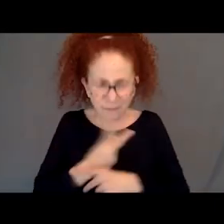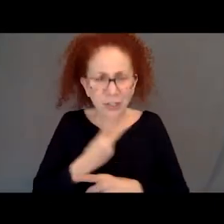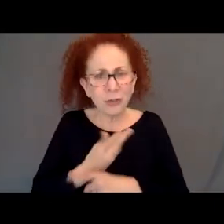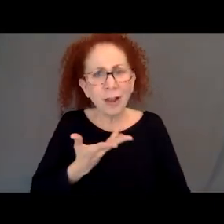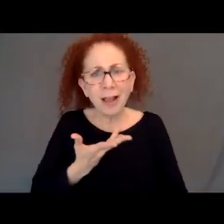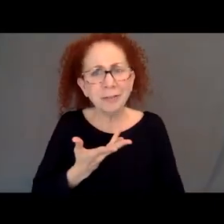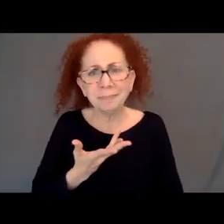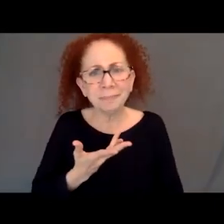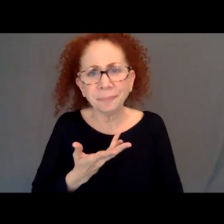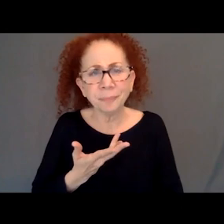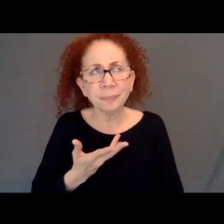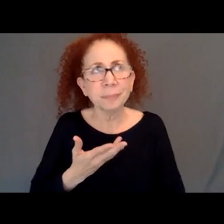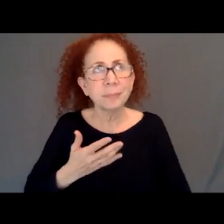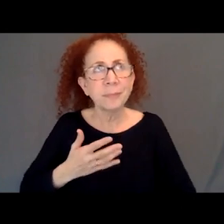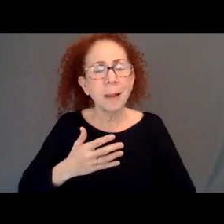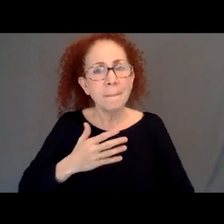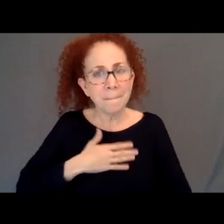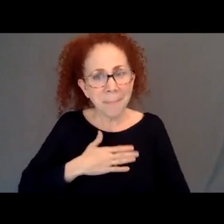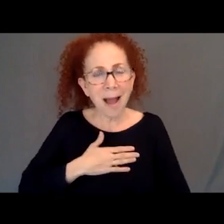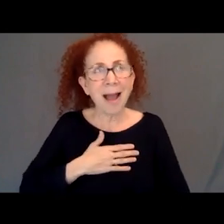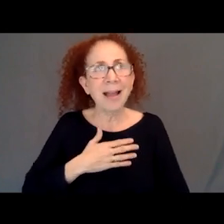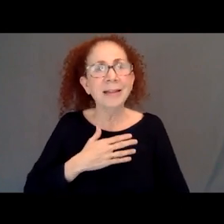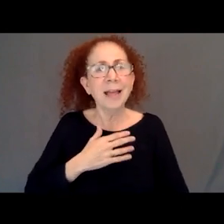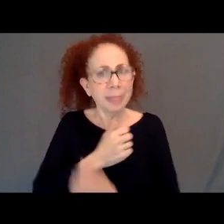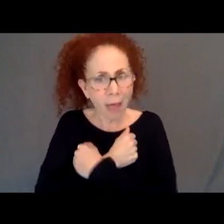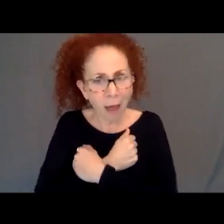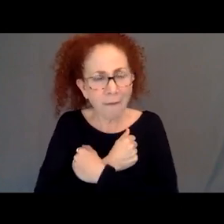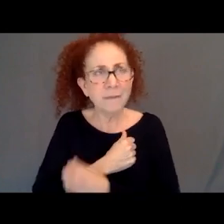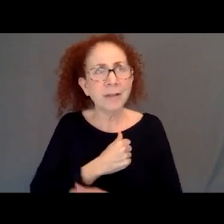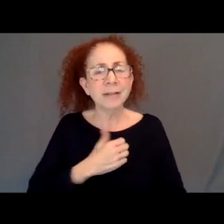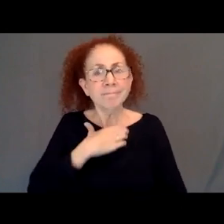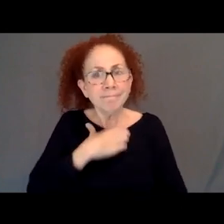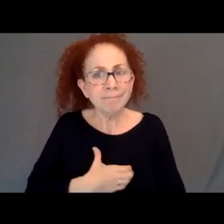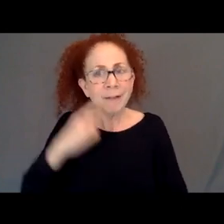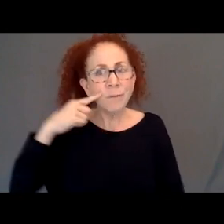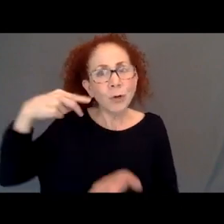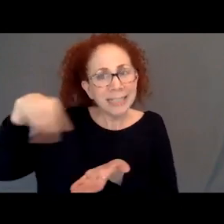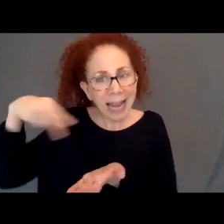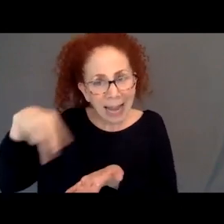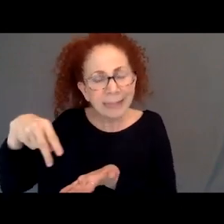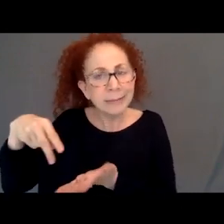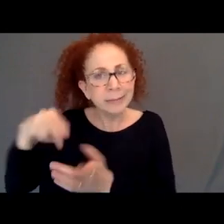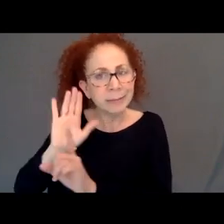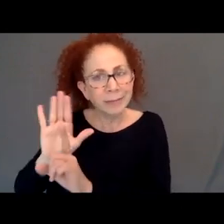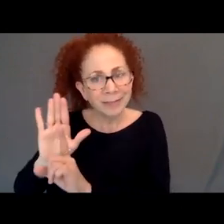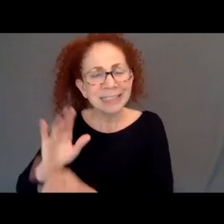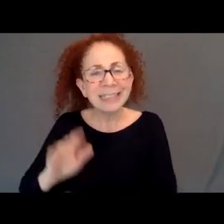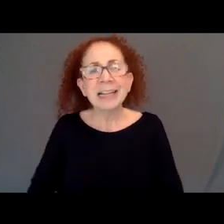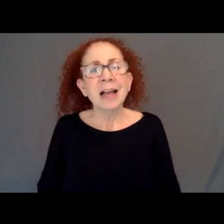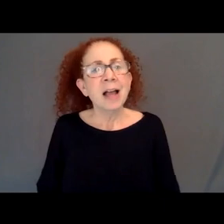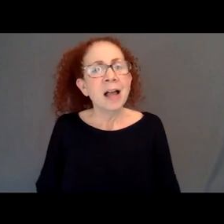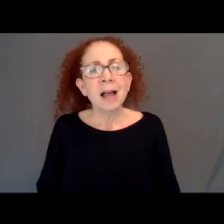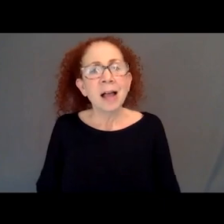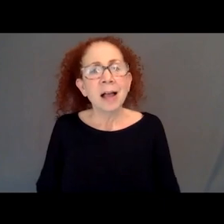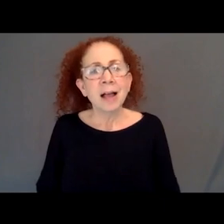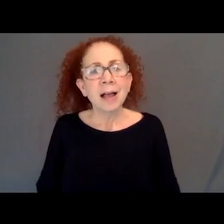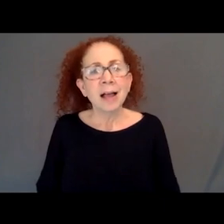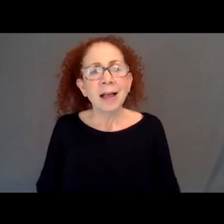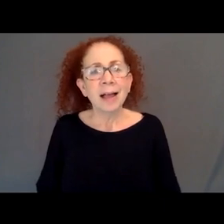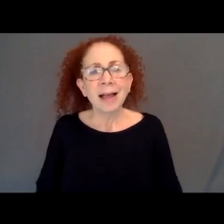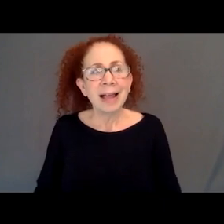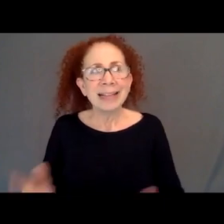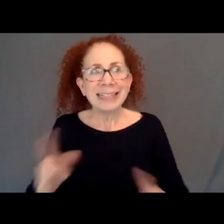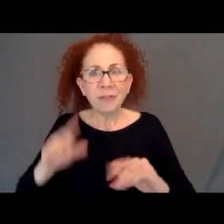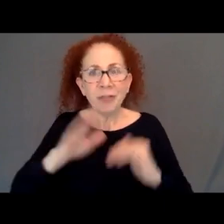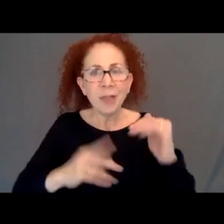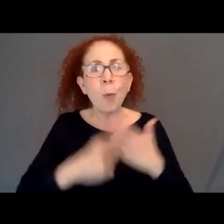okay, my love and appetite for dance is not the same as kind of being attentive to